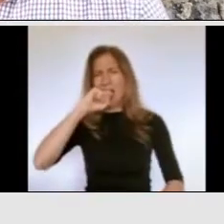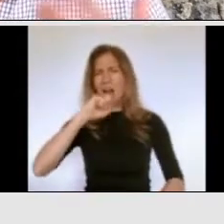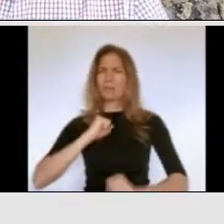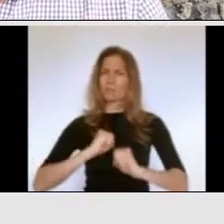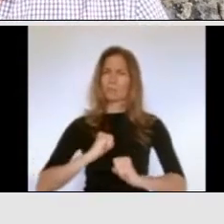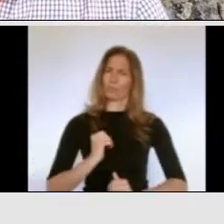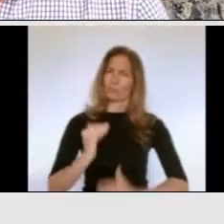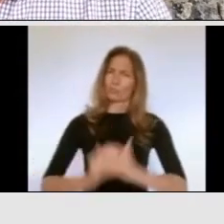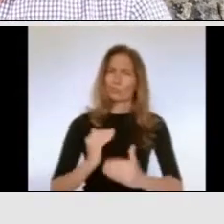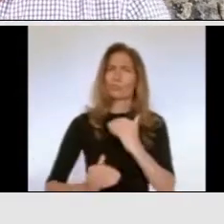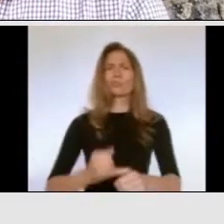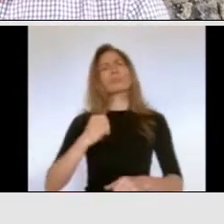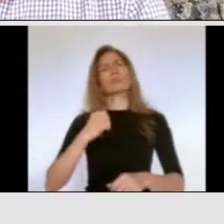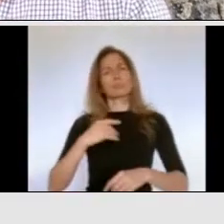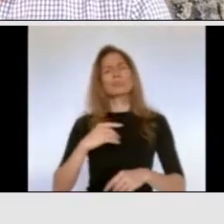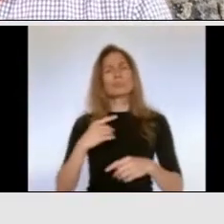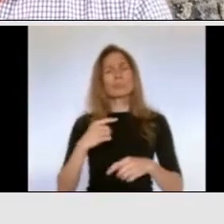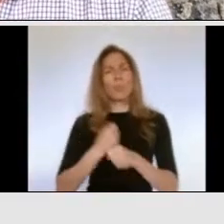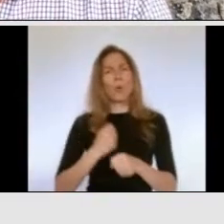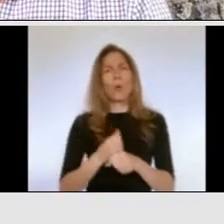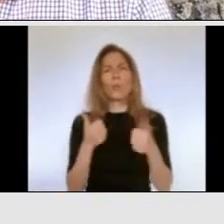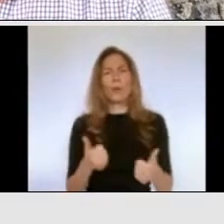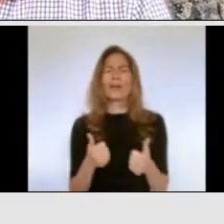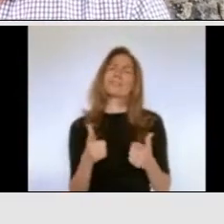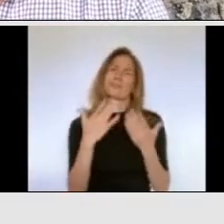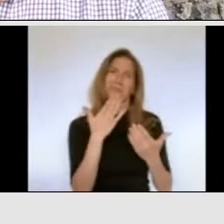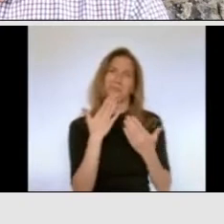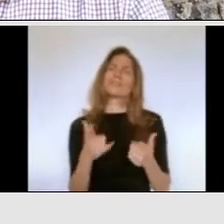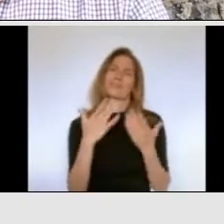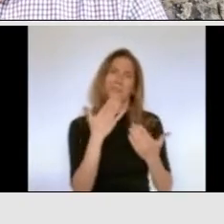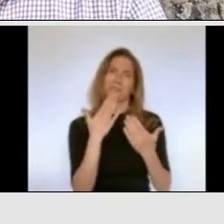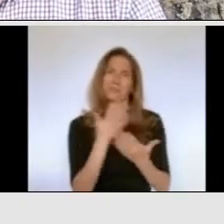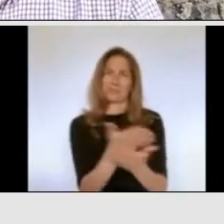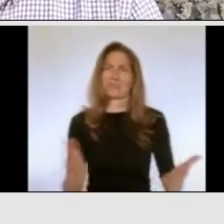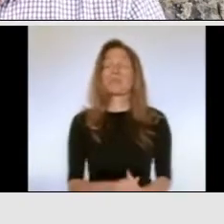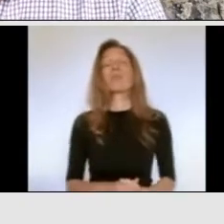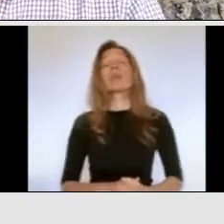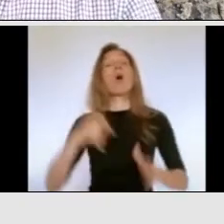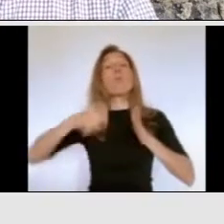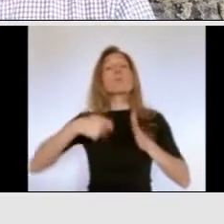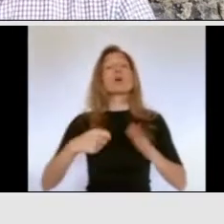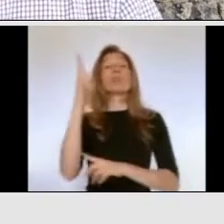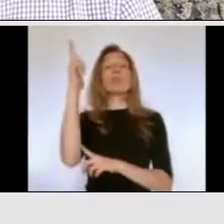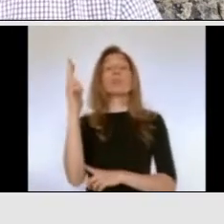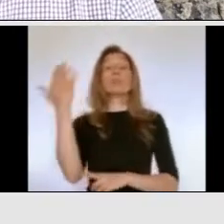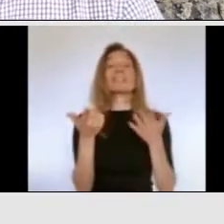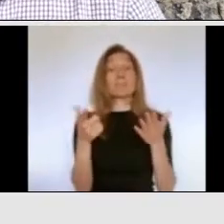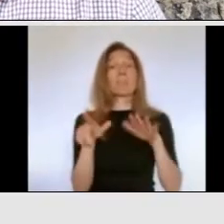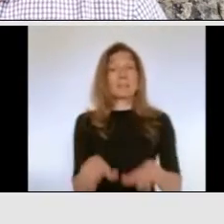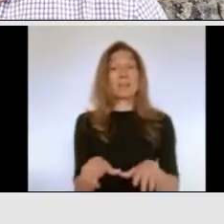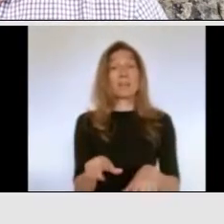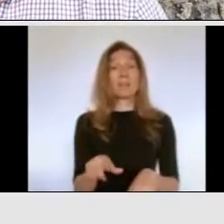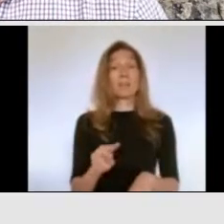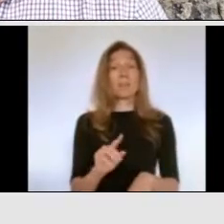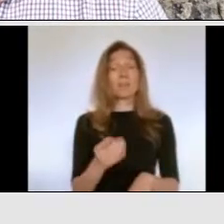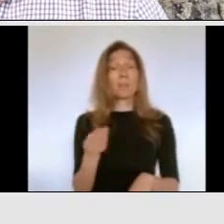tempo of the project, to keep it moving along at a good pace. The project started in November. As you can see